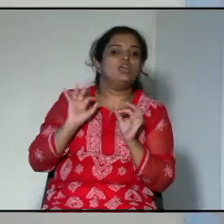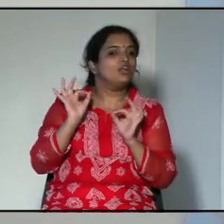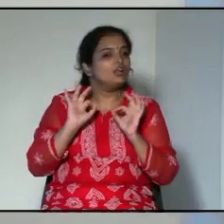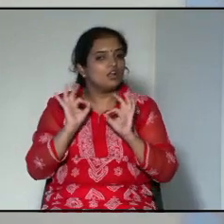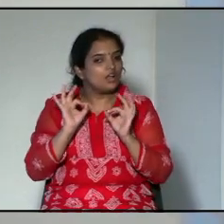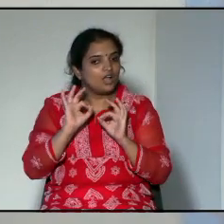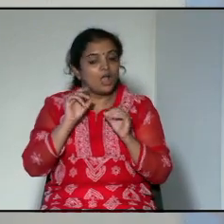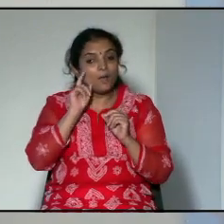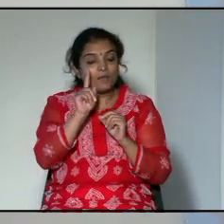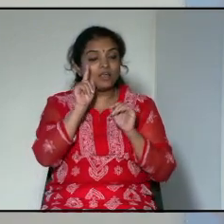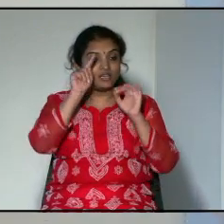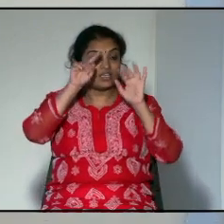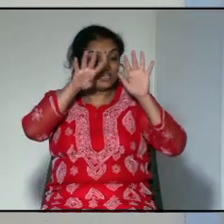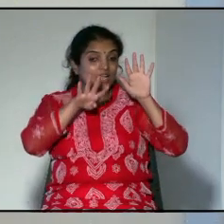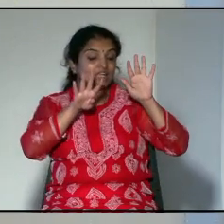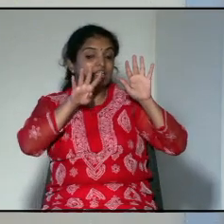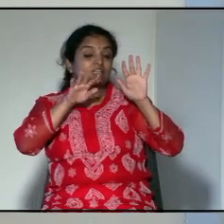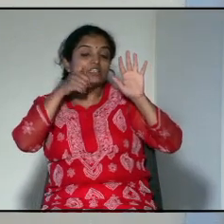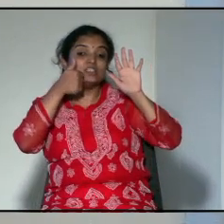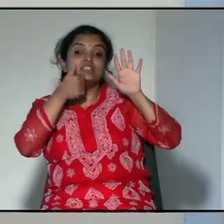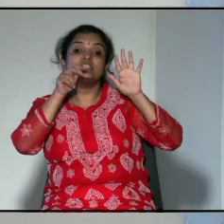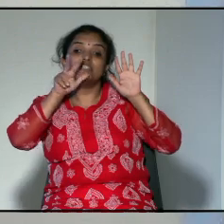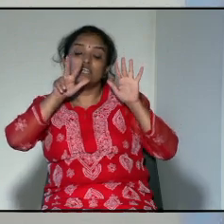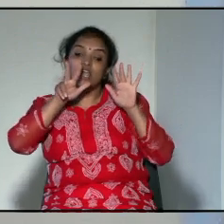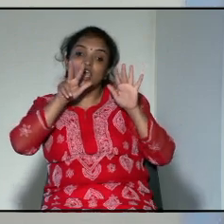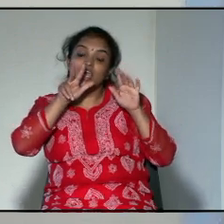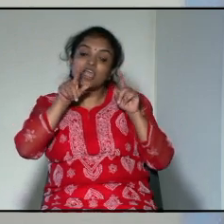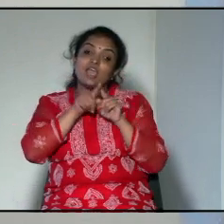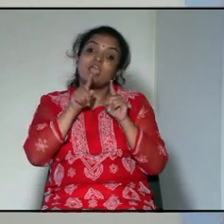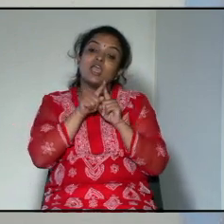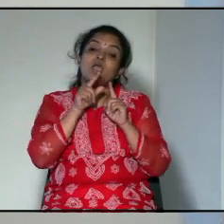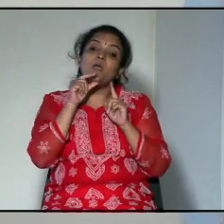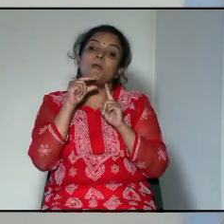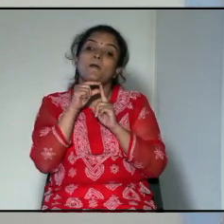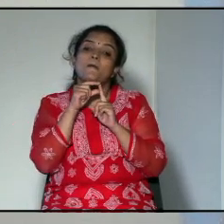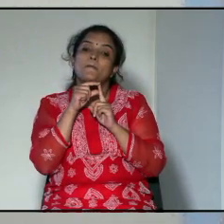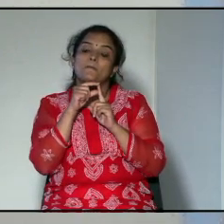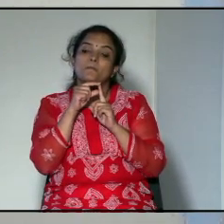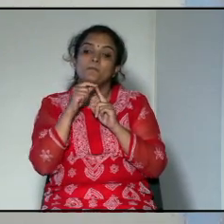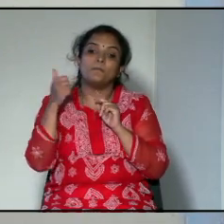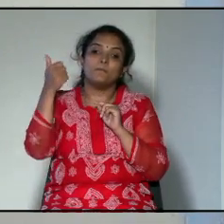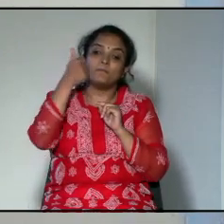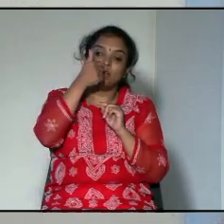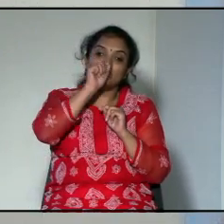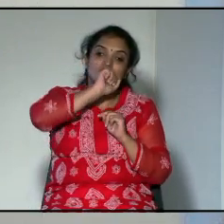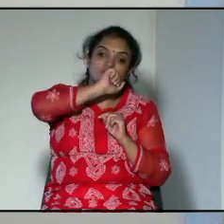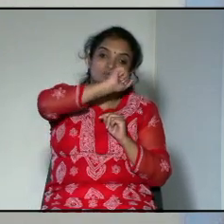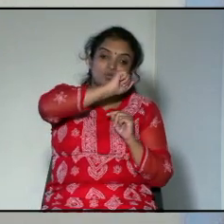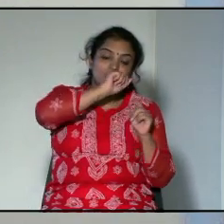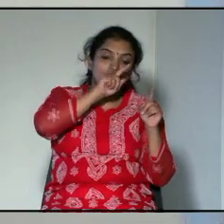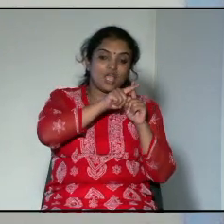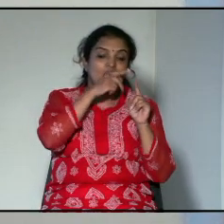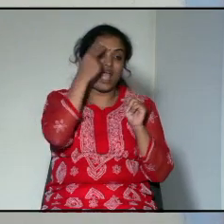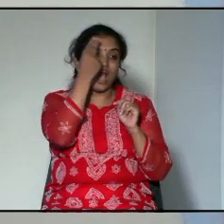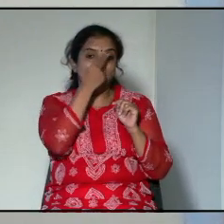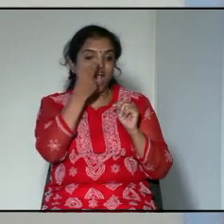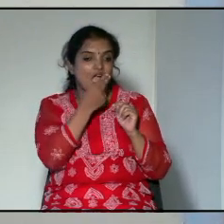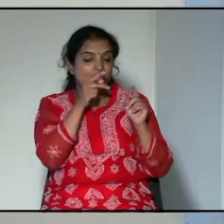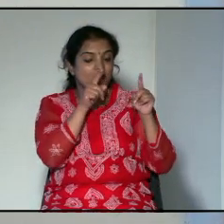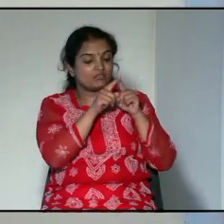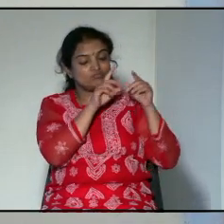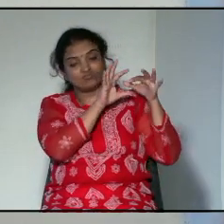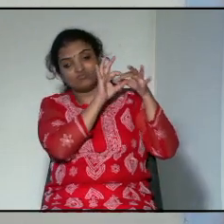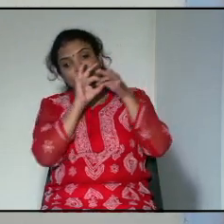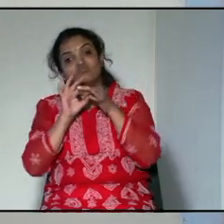when in 1968 she received the President's Master Craftsman Award, something that Jayadev Baghel received.